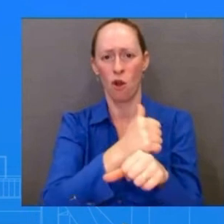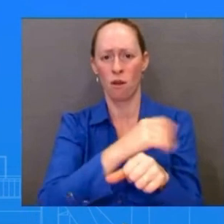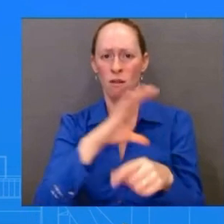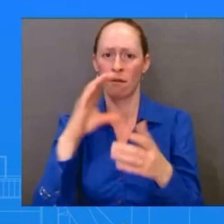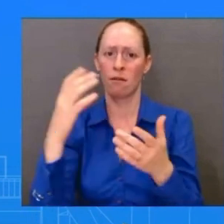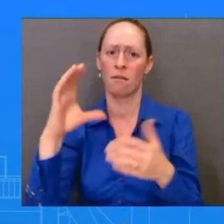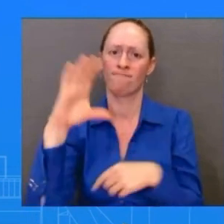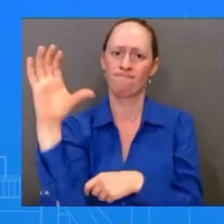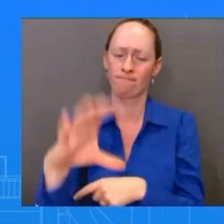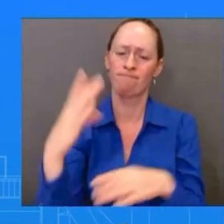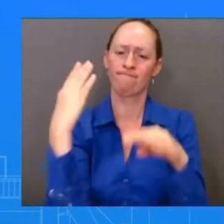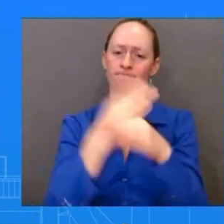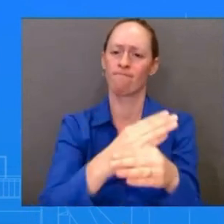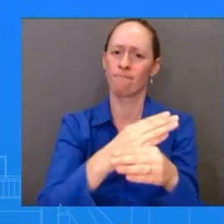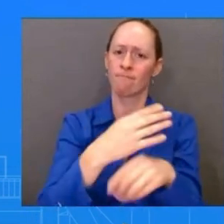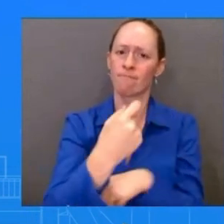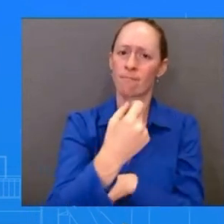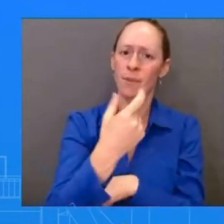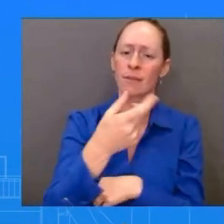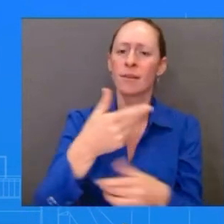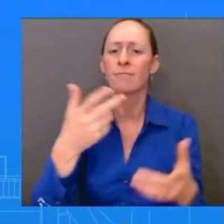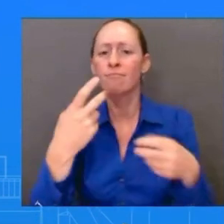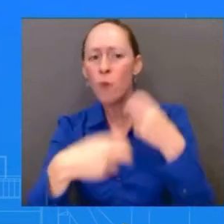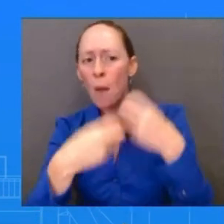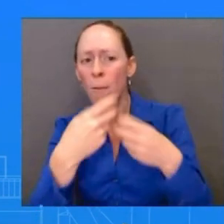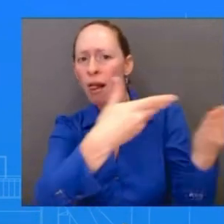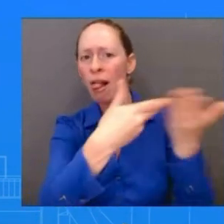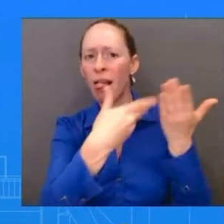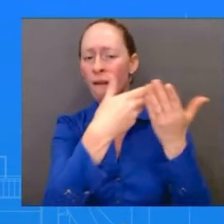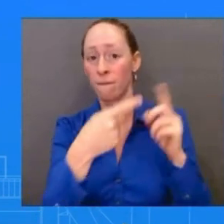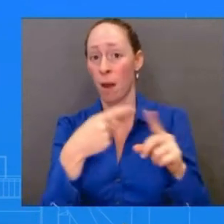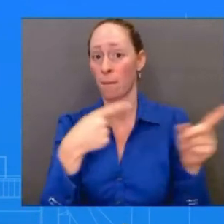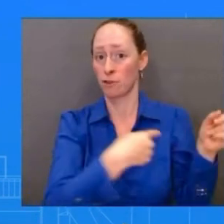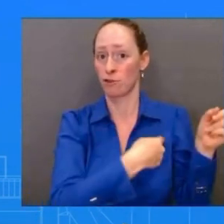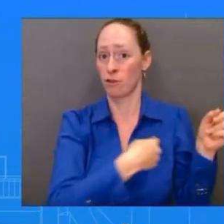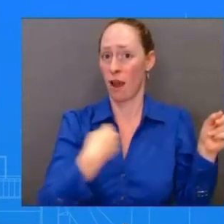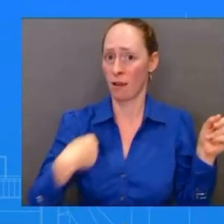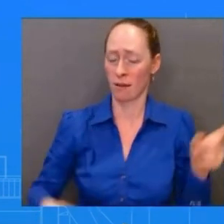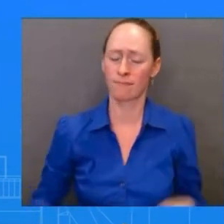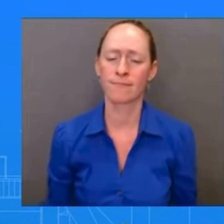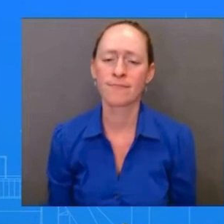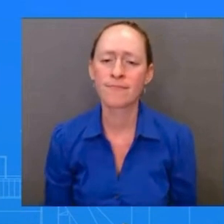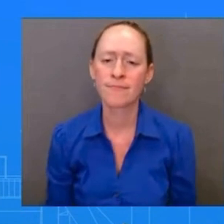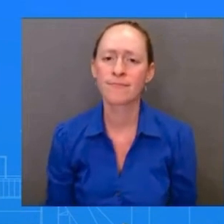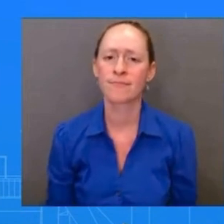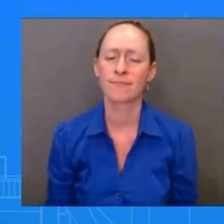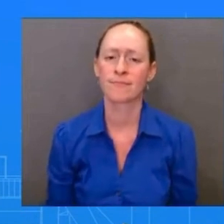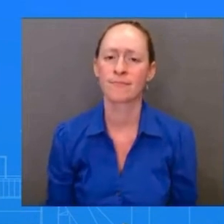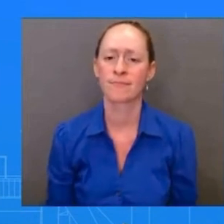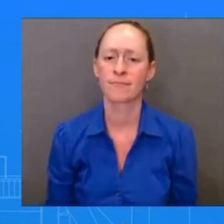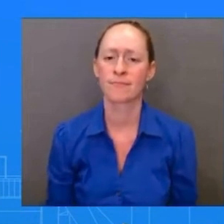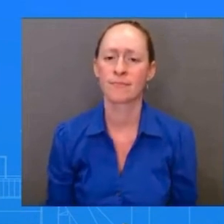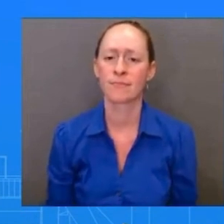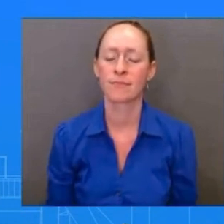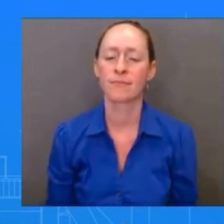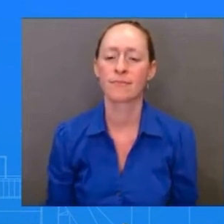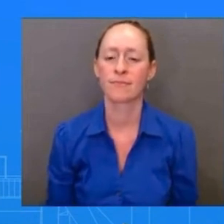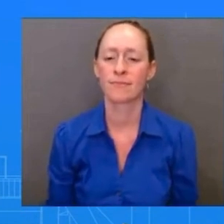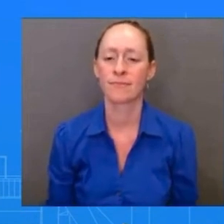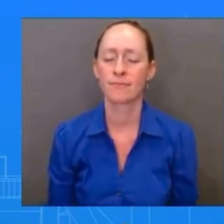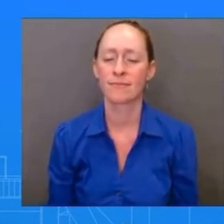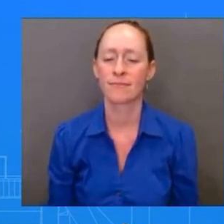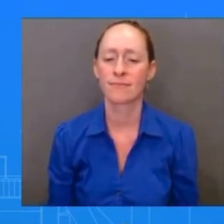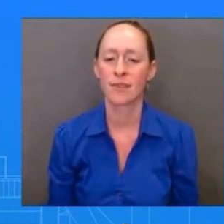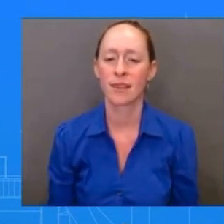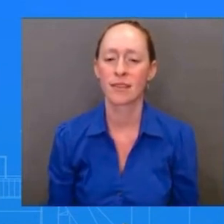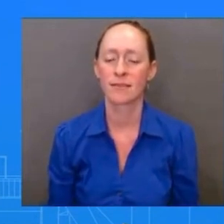are on record talking about the urgency of fighting fentanyl. Now is not the time to set us back. It is time to